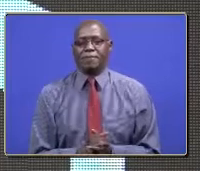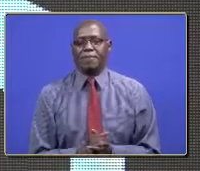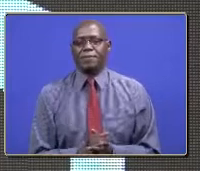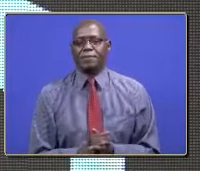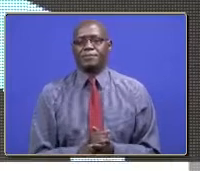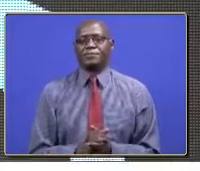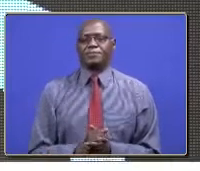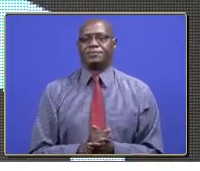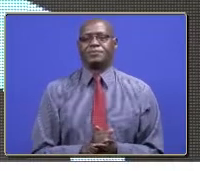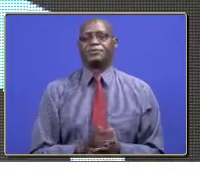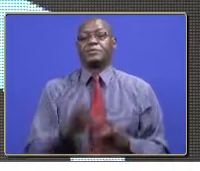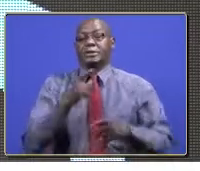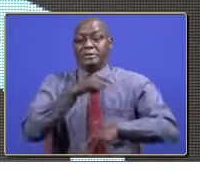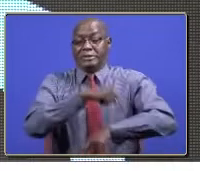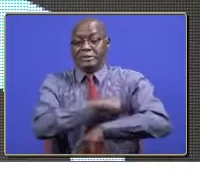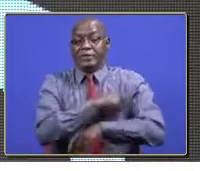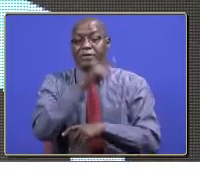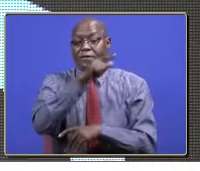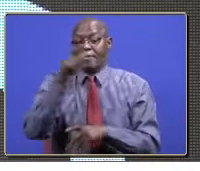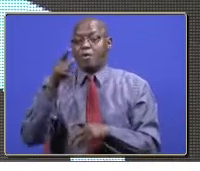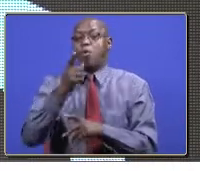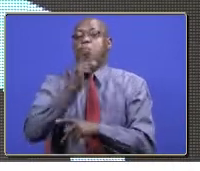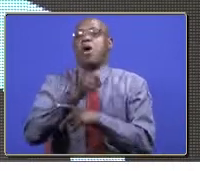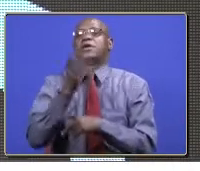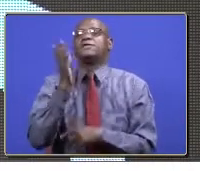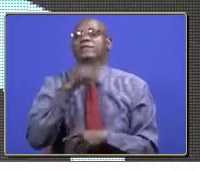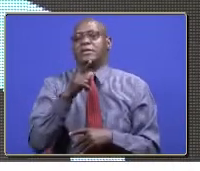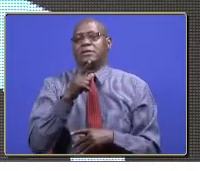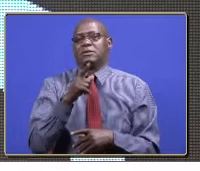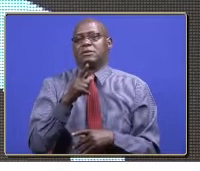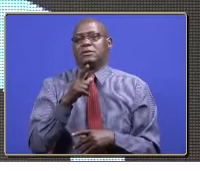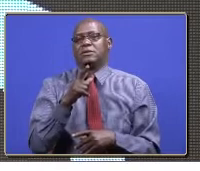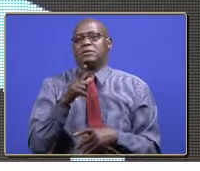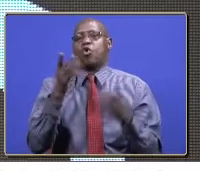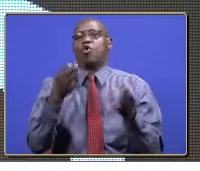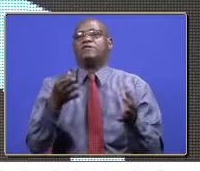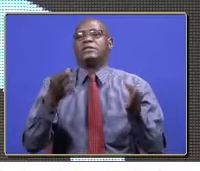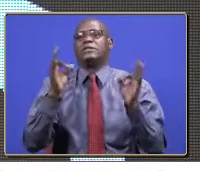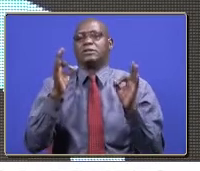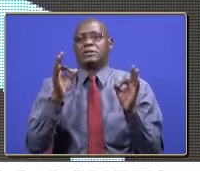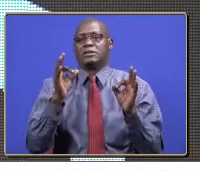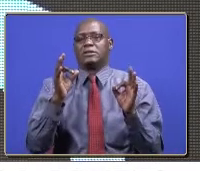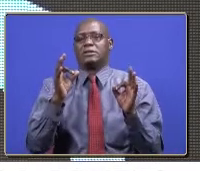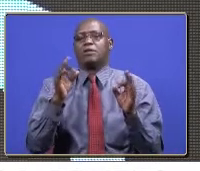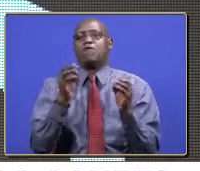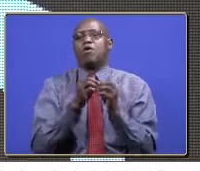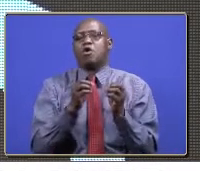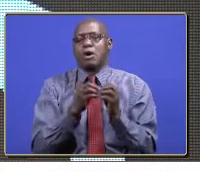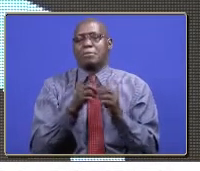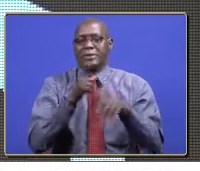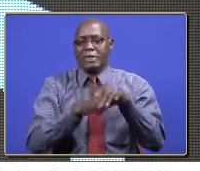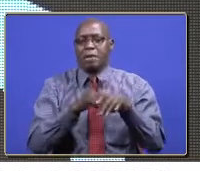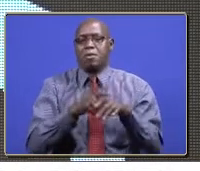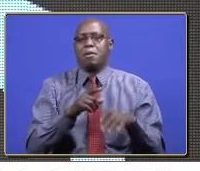Chiefs have been warned against officiating informal forums when handling cases involving underage pregnancies.